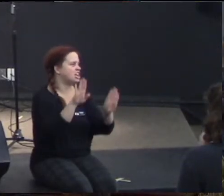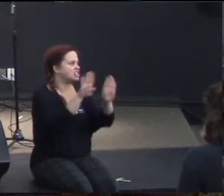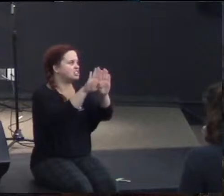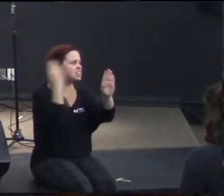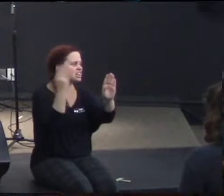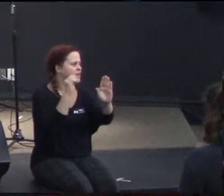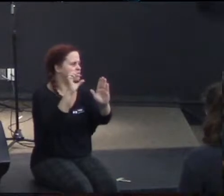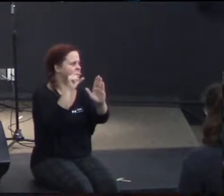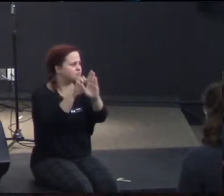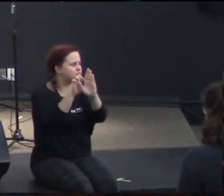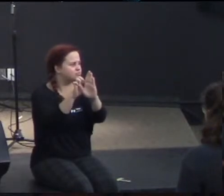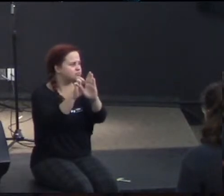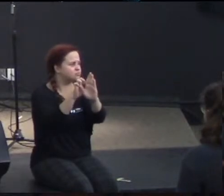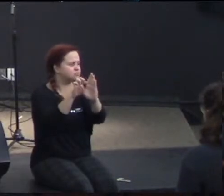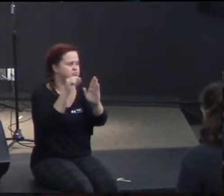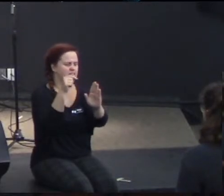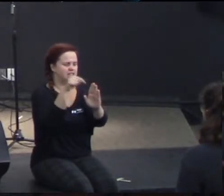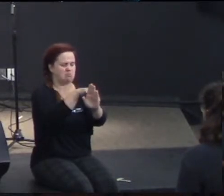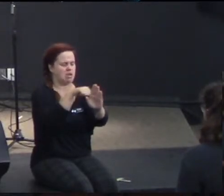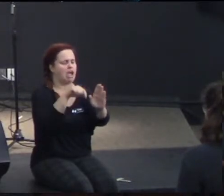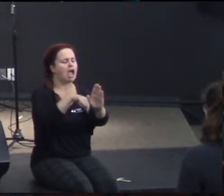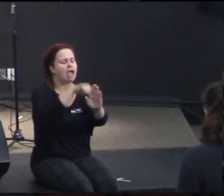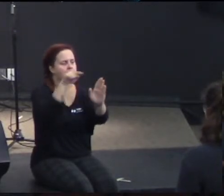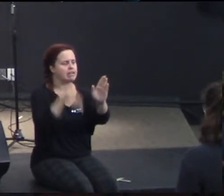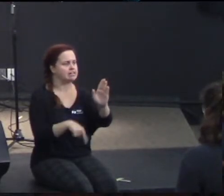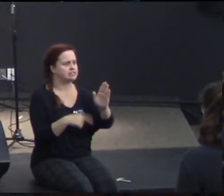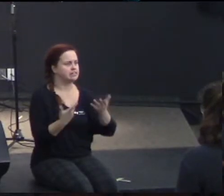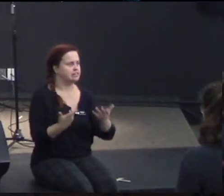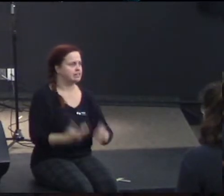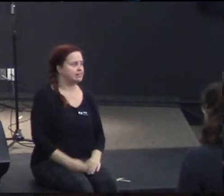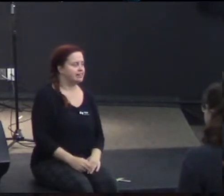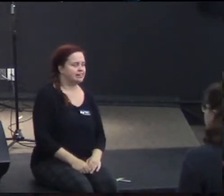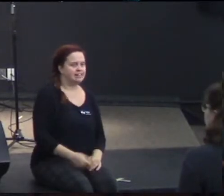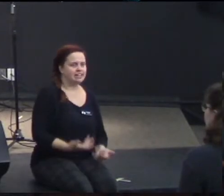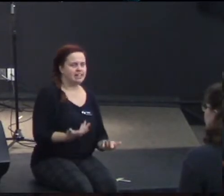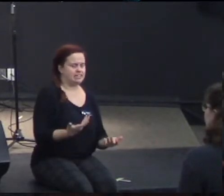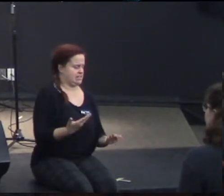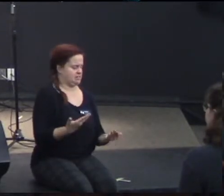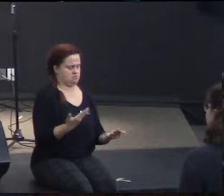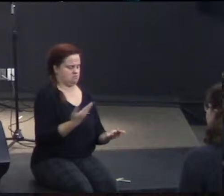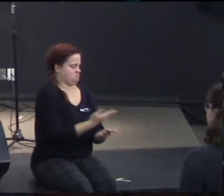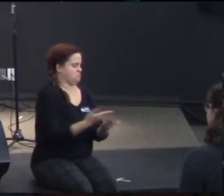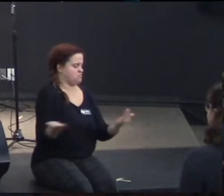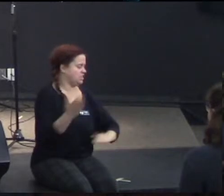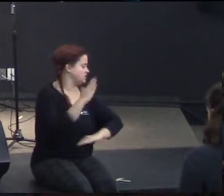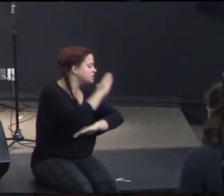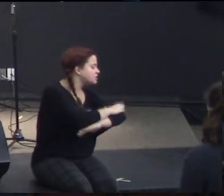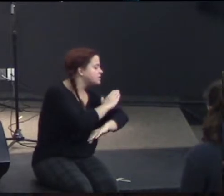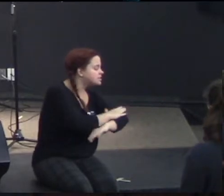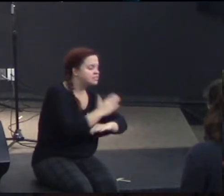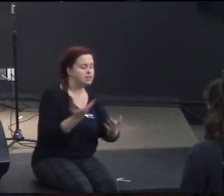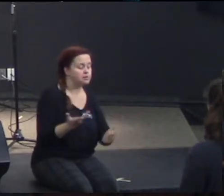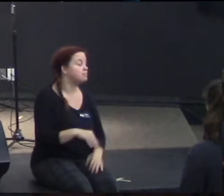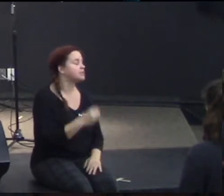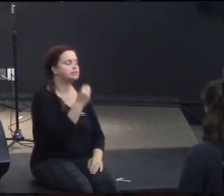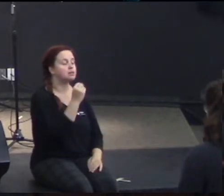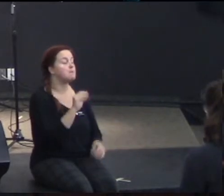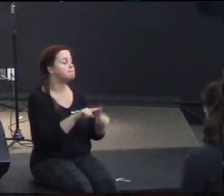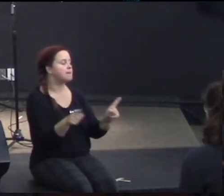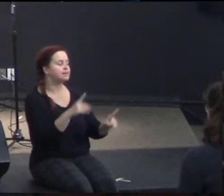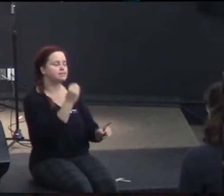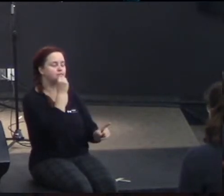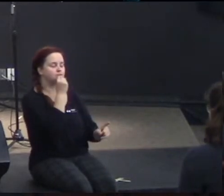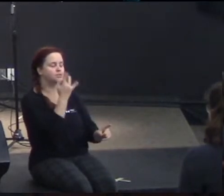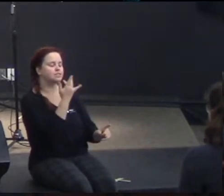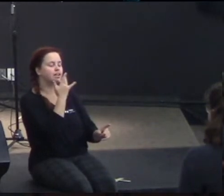know, there's things on the counter. The food tastes amazing, though. But the delivery, not so much.